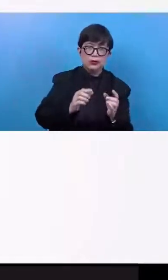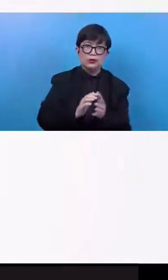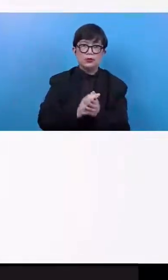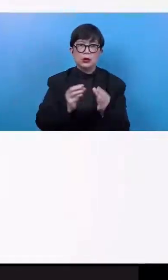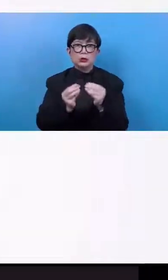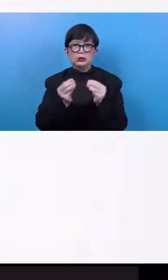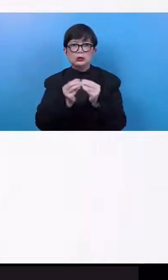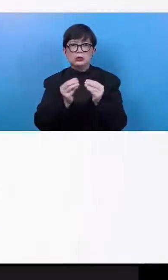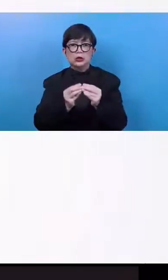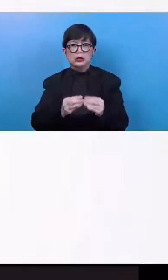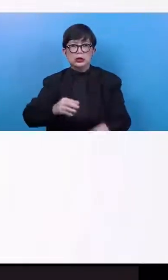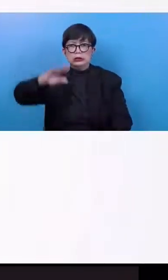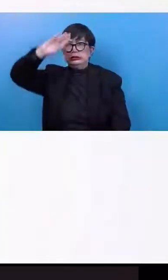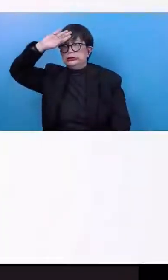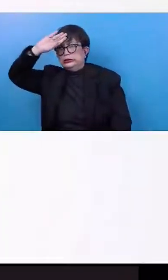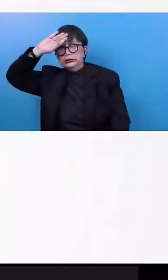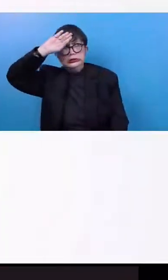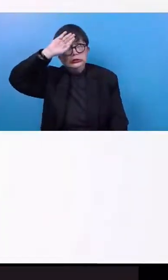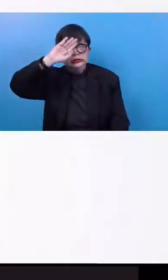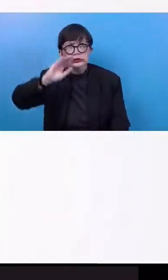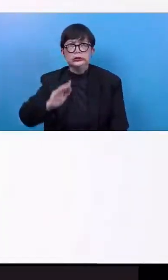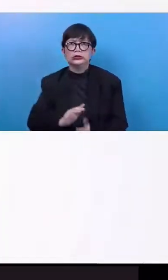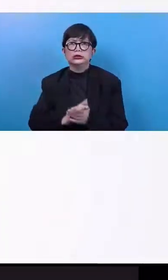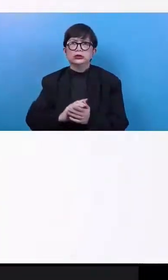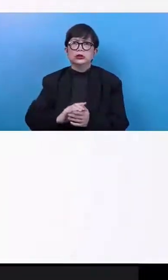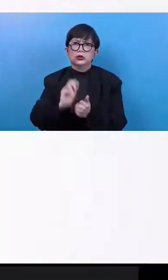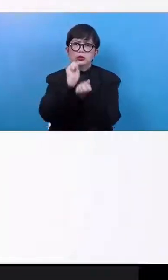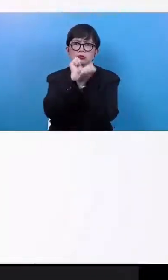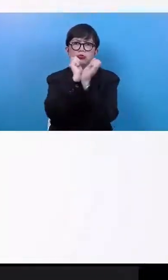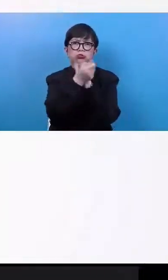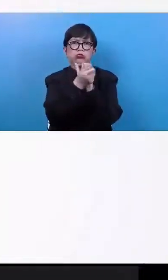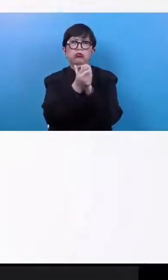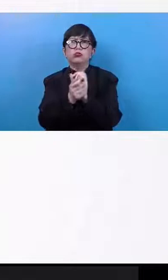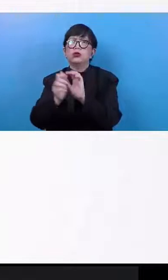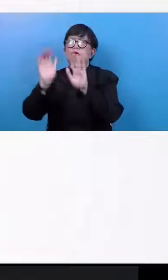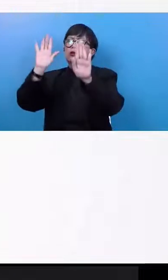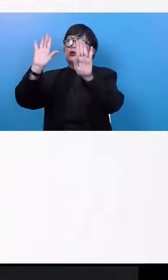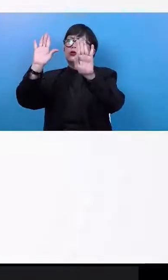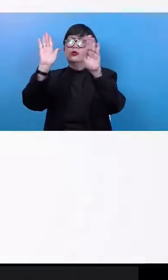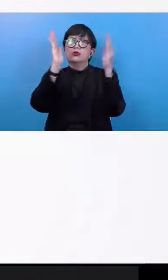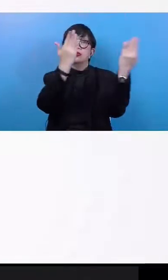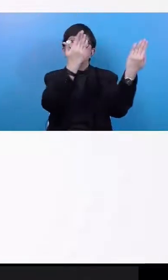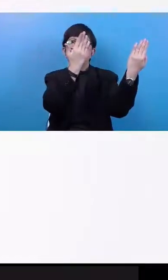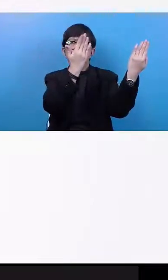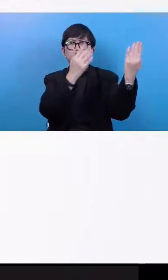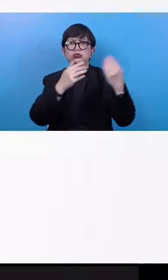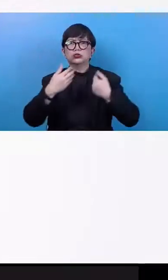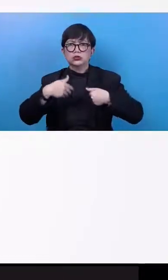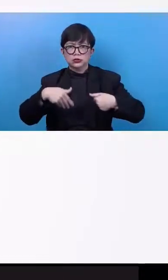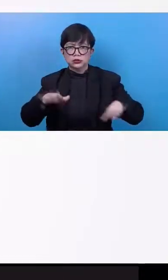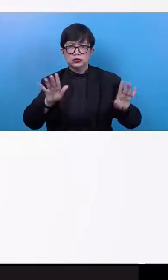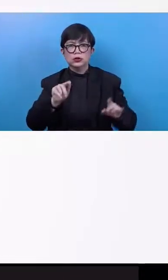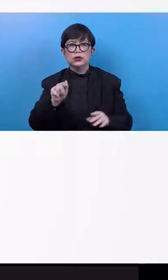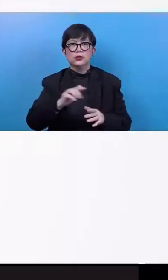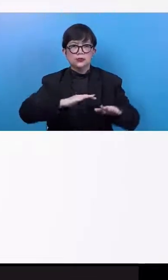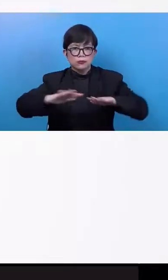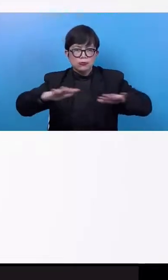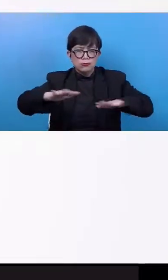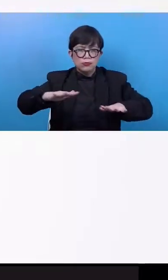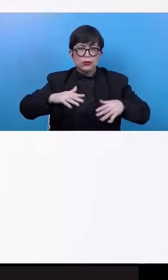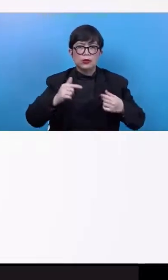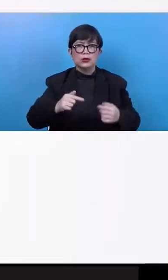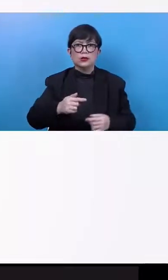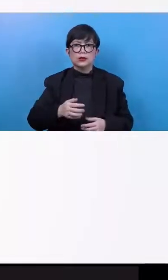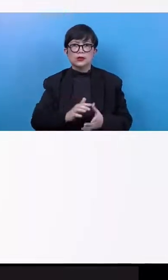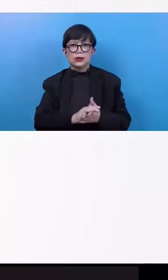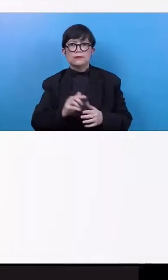climate change and disasters, we keep in mind and take a step back that at the end of the day, these are the three big things that people need in